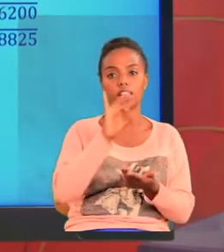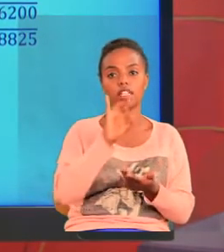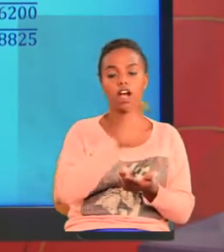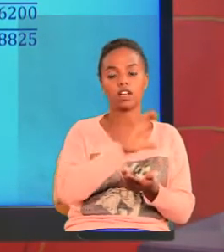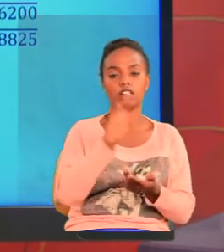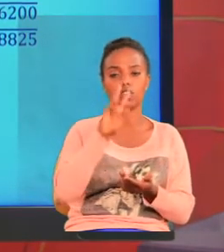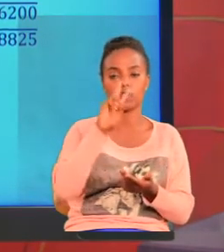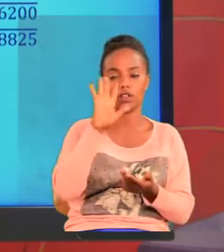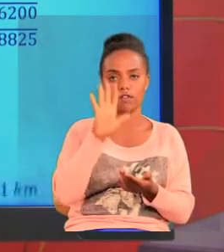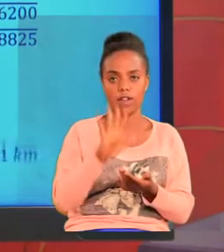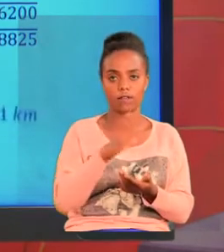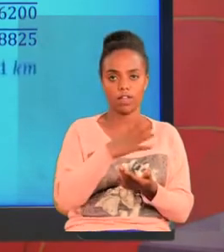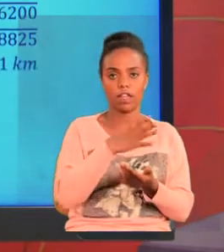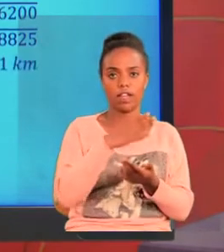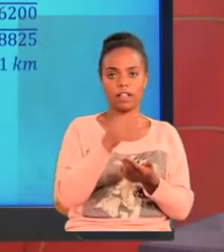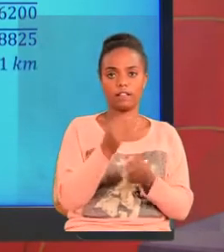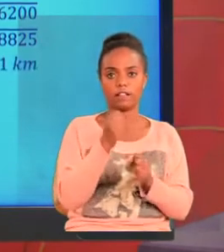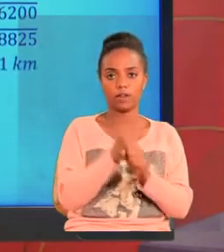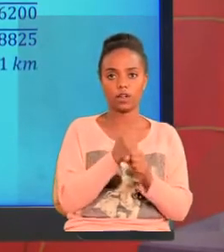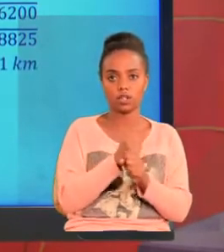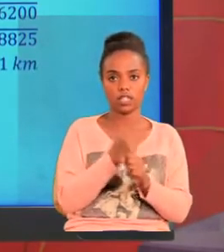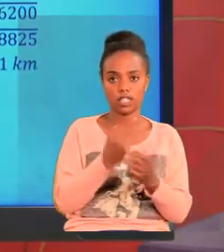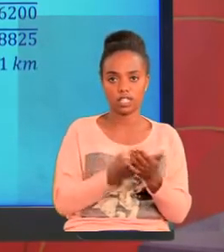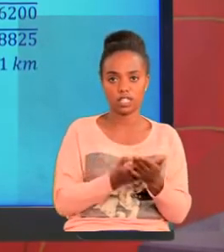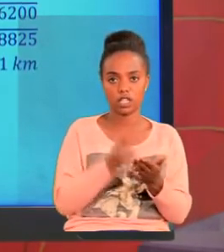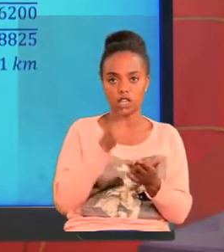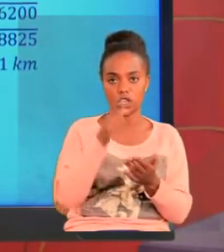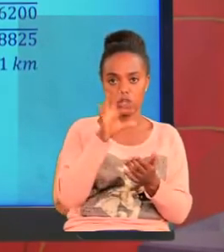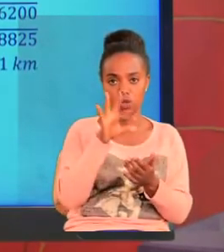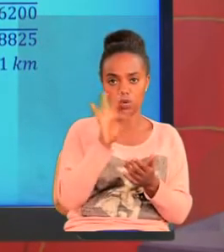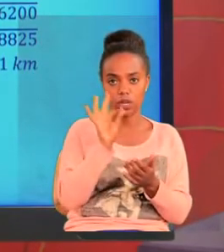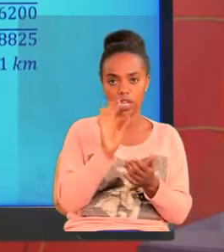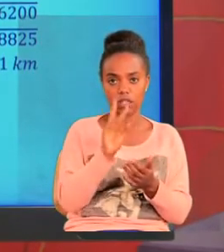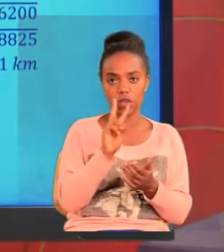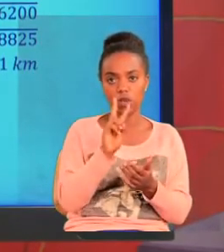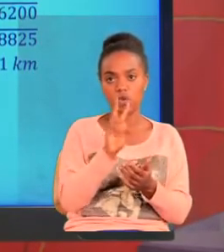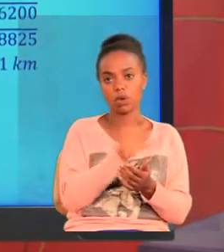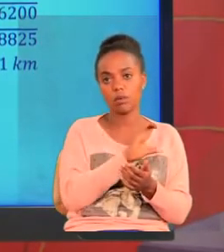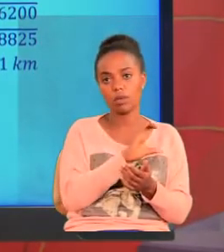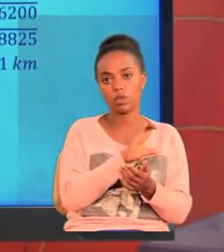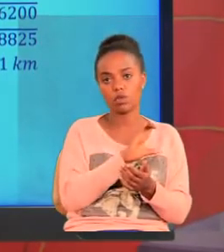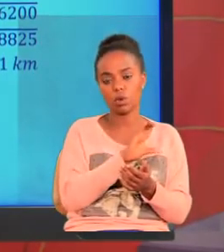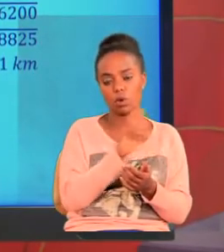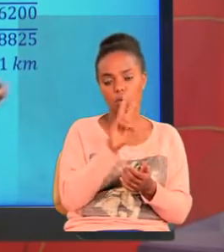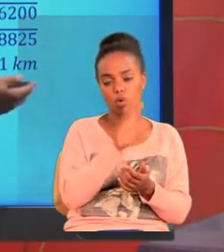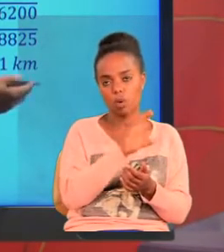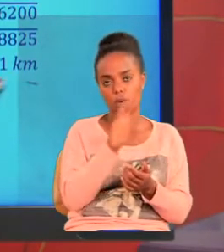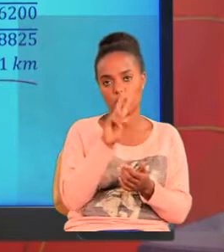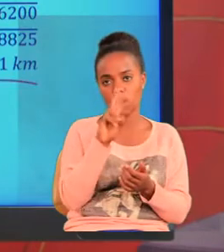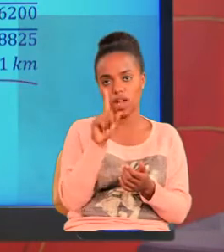48,825, and evaluating this you get almost 221 kilometer.